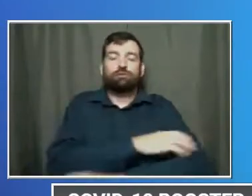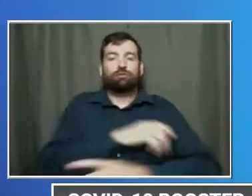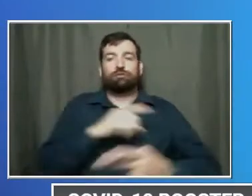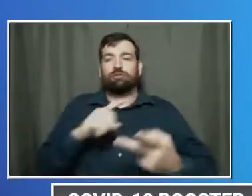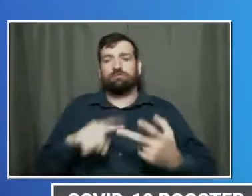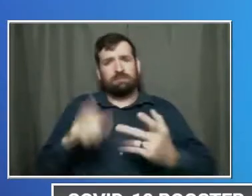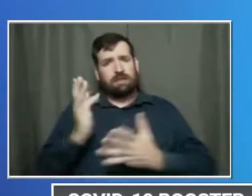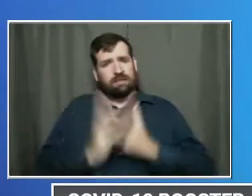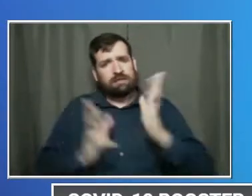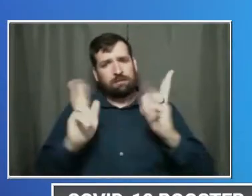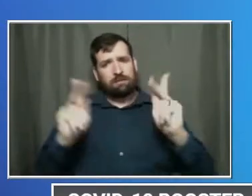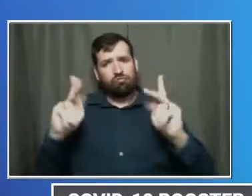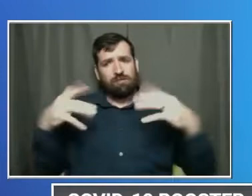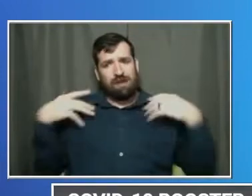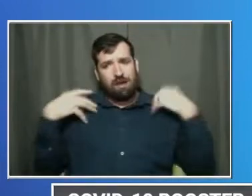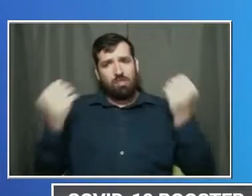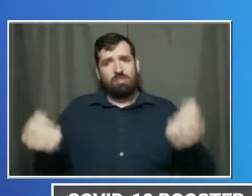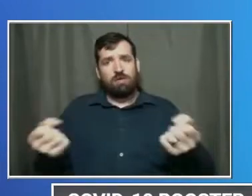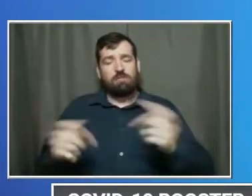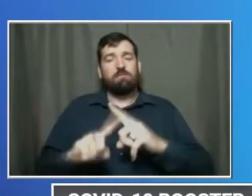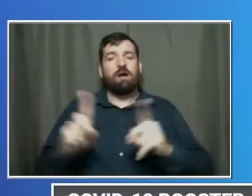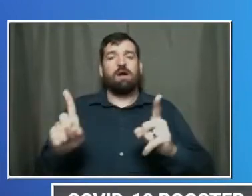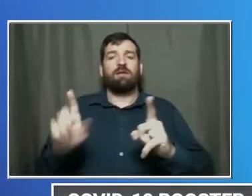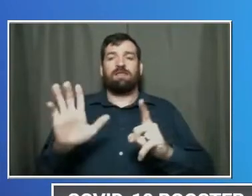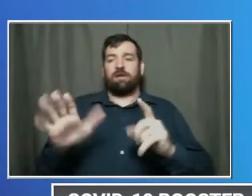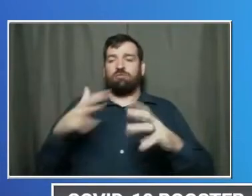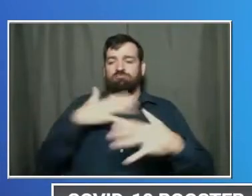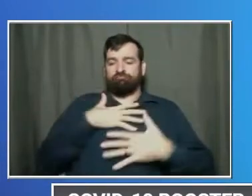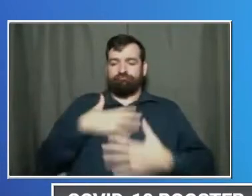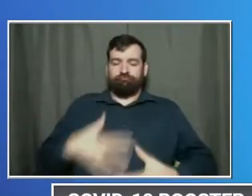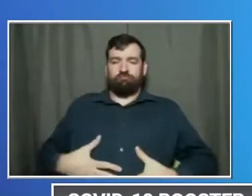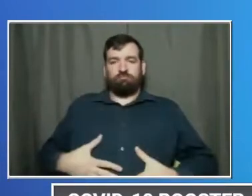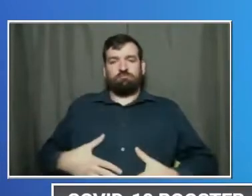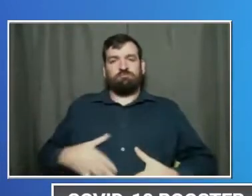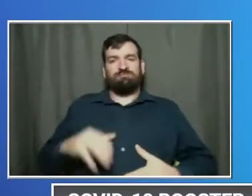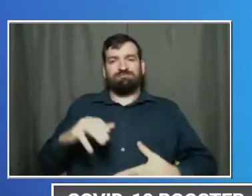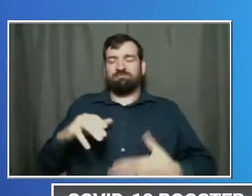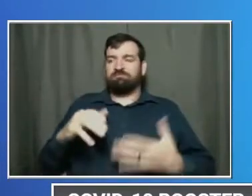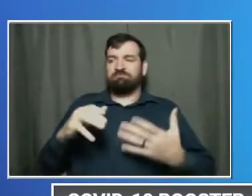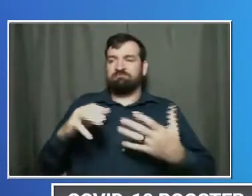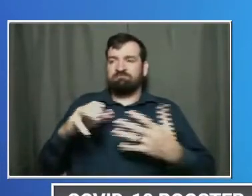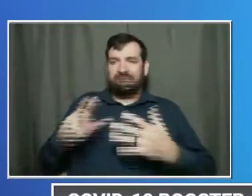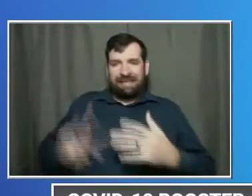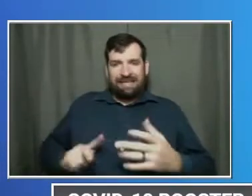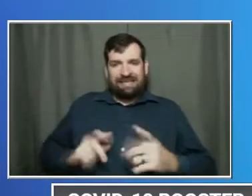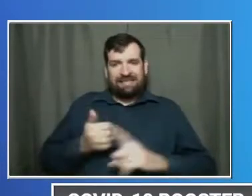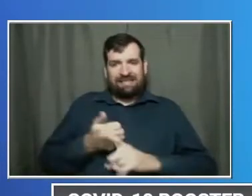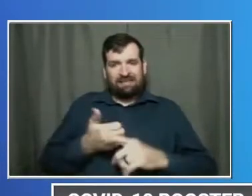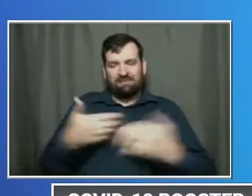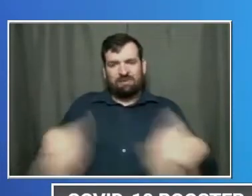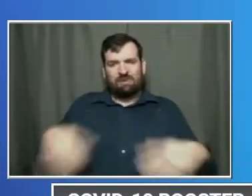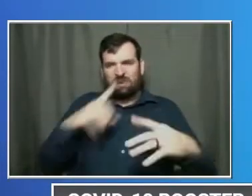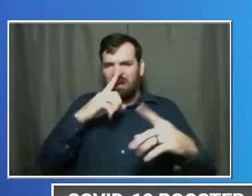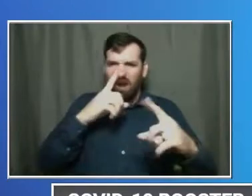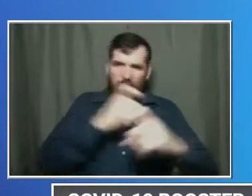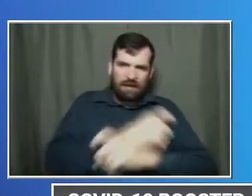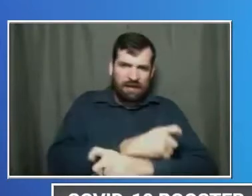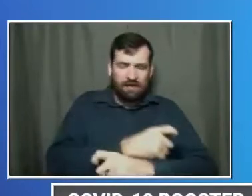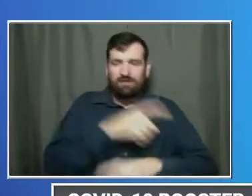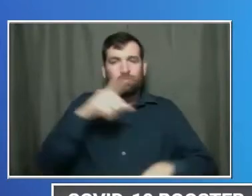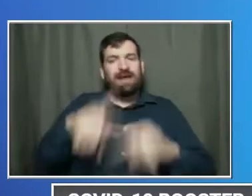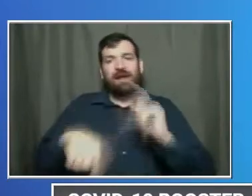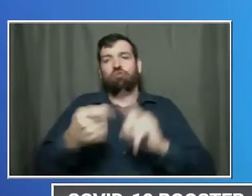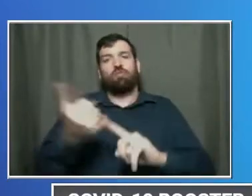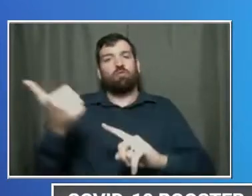healthy, but their anatomy of their kidneys is just too complicated to take a kidney out safely, so